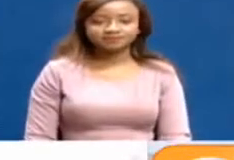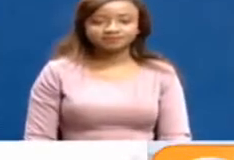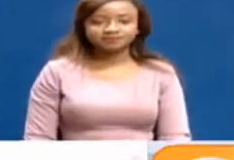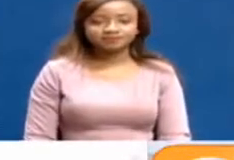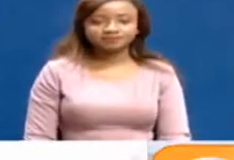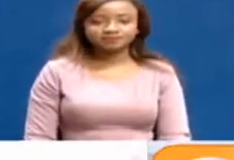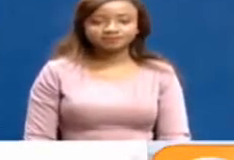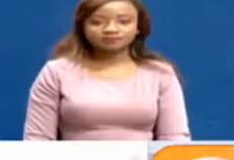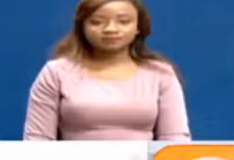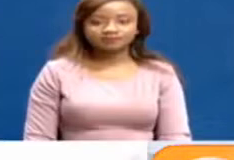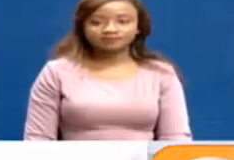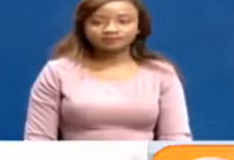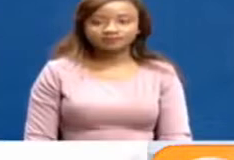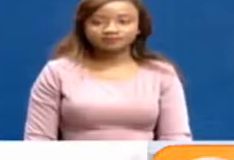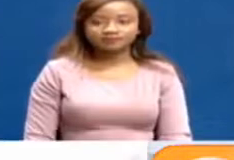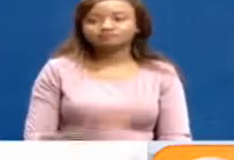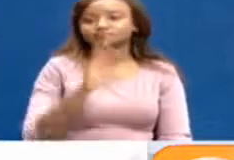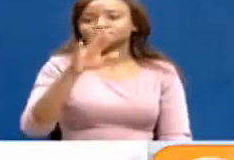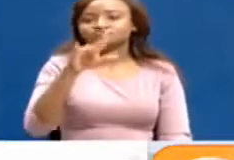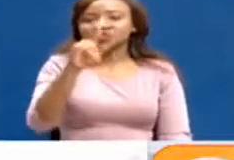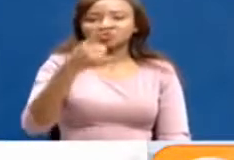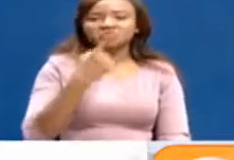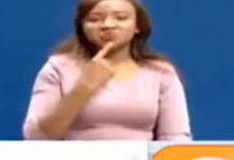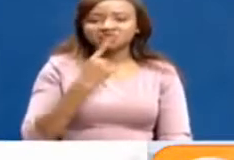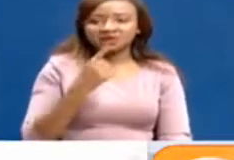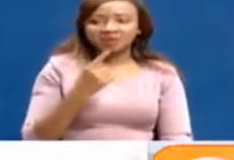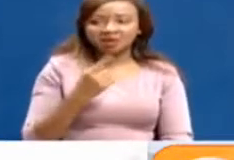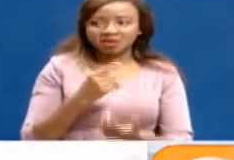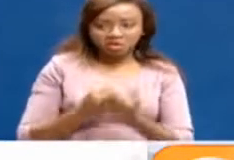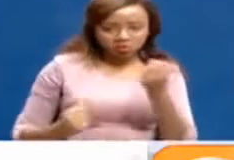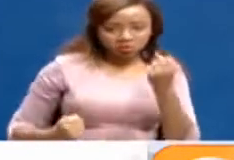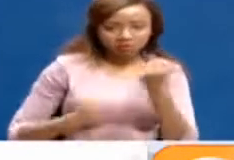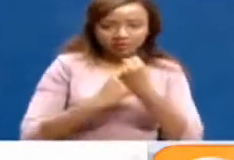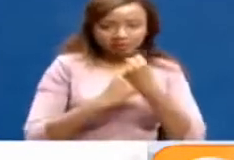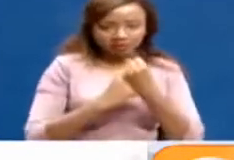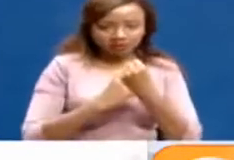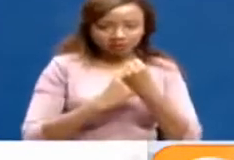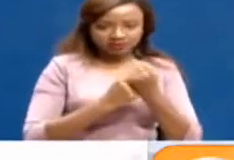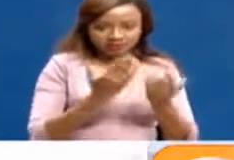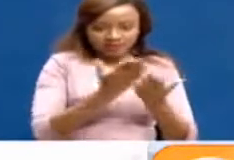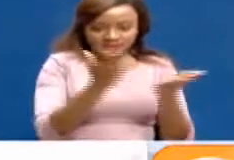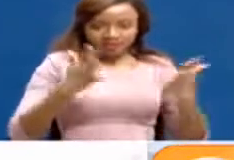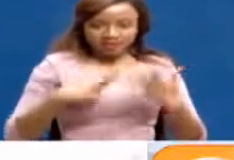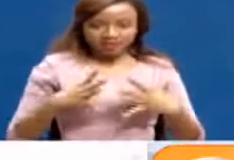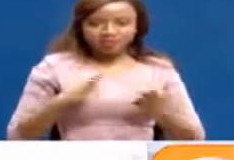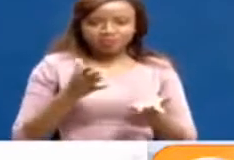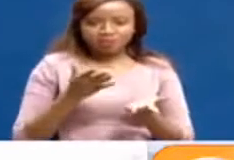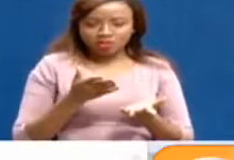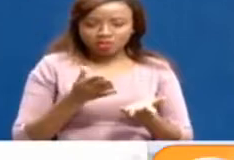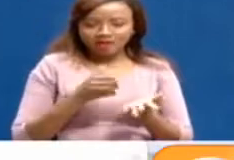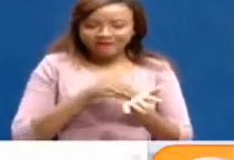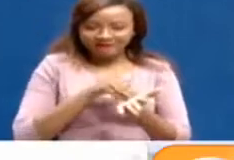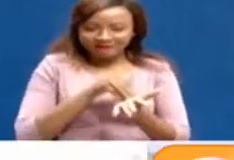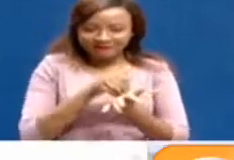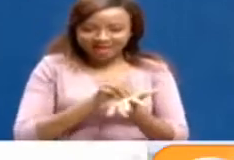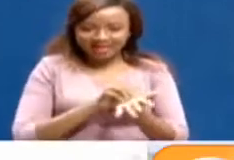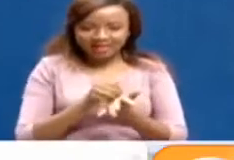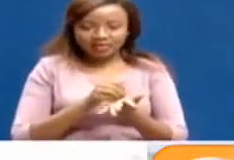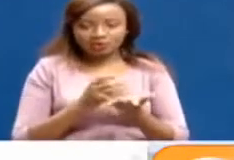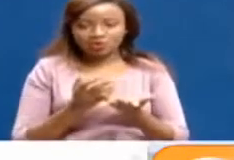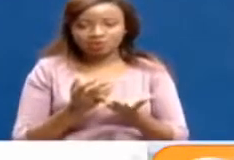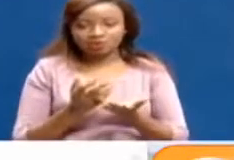you this. You talk about cushioning a lot of things, and amongst them is suspending